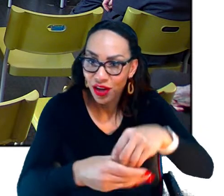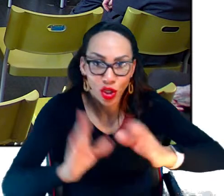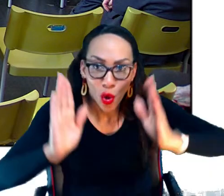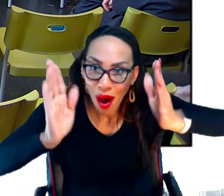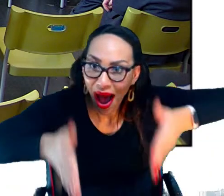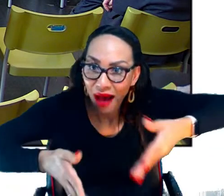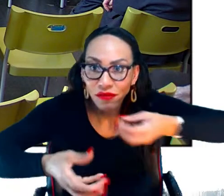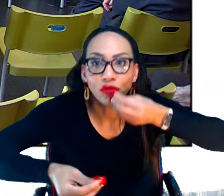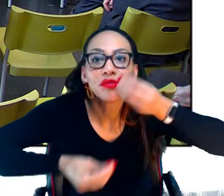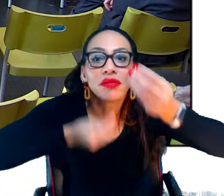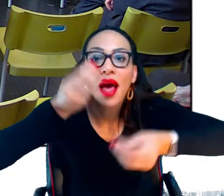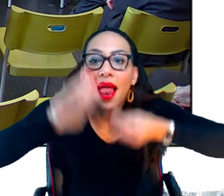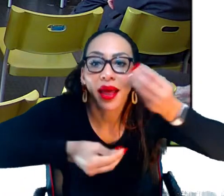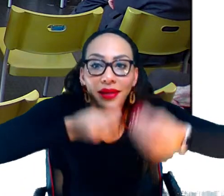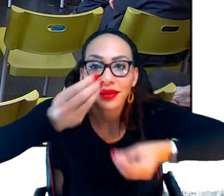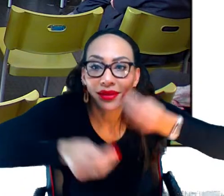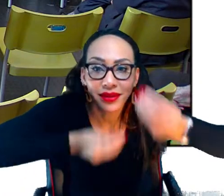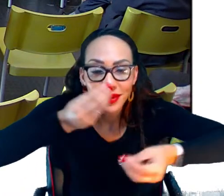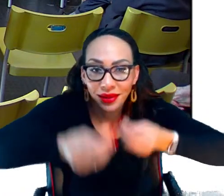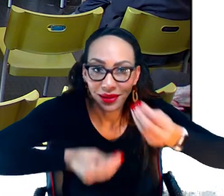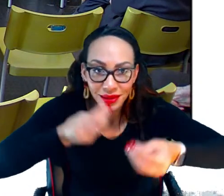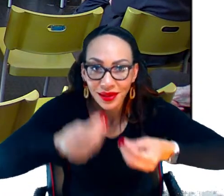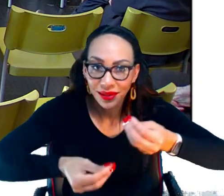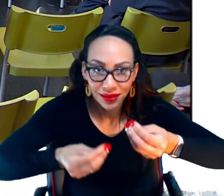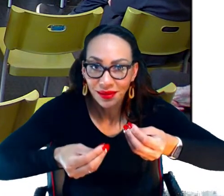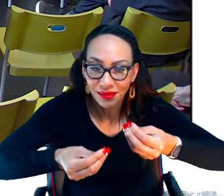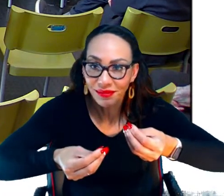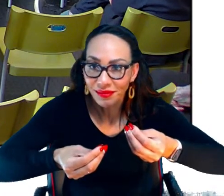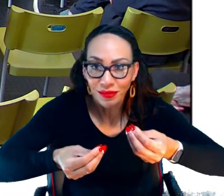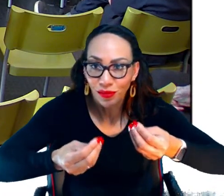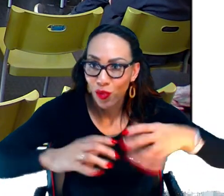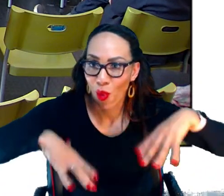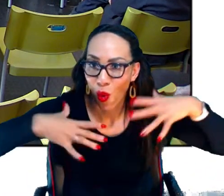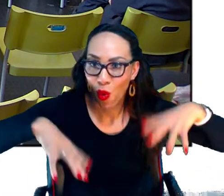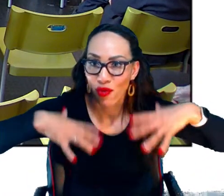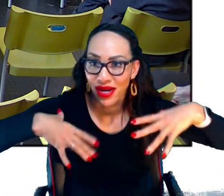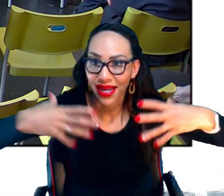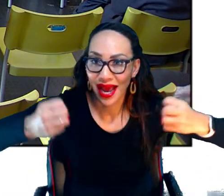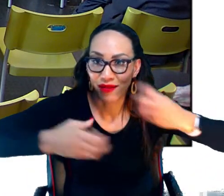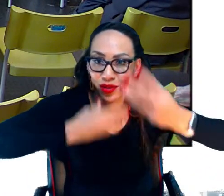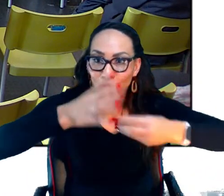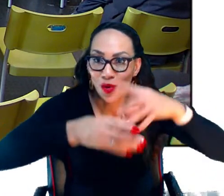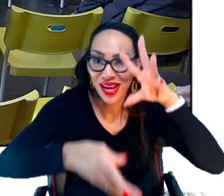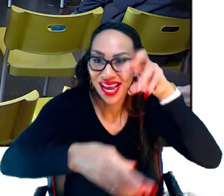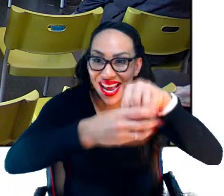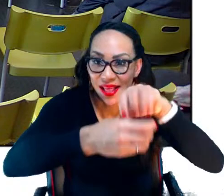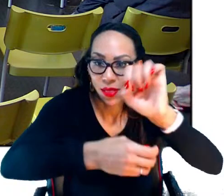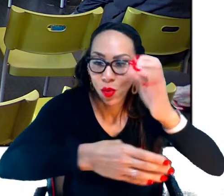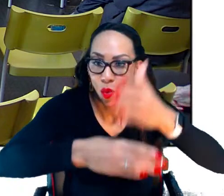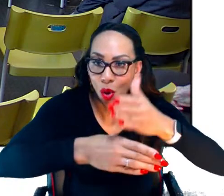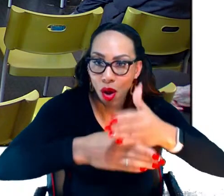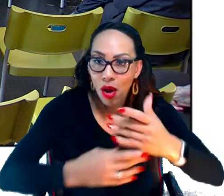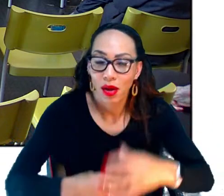within itself, it's content, I would say. And it really makes you think, I think, through your work.